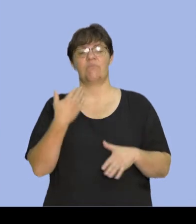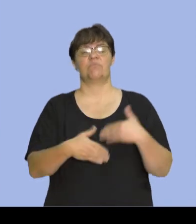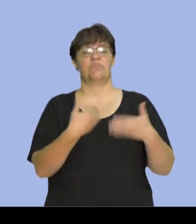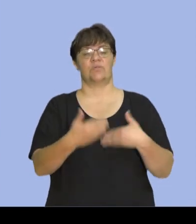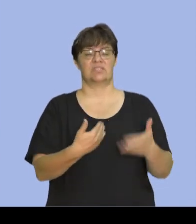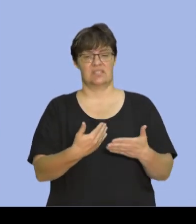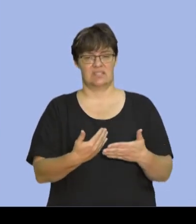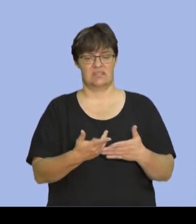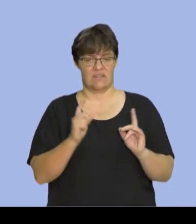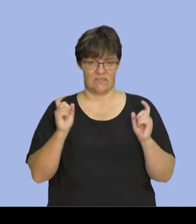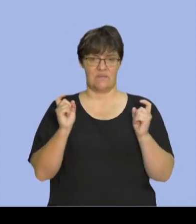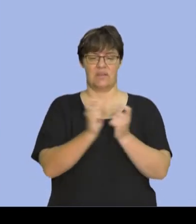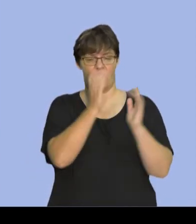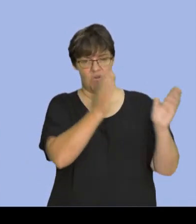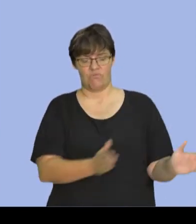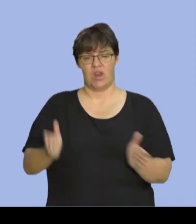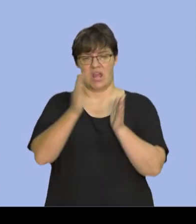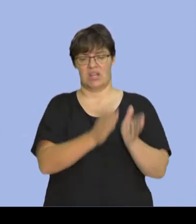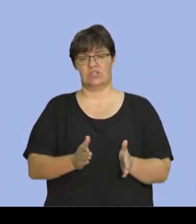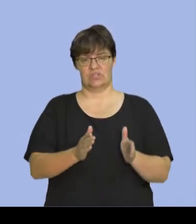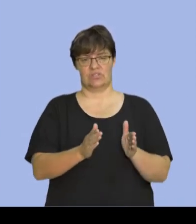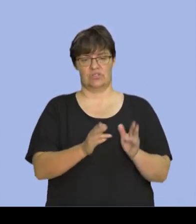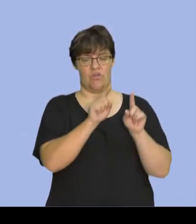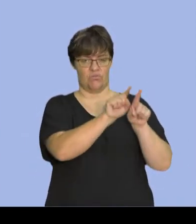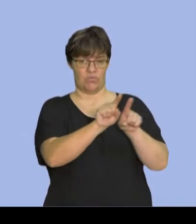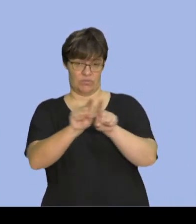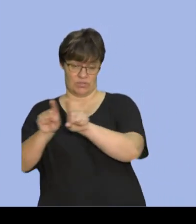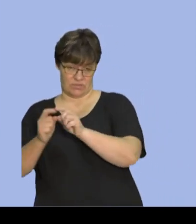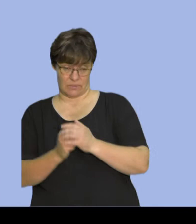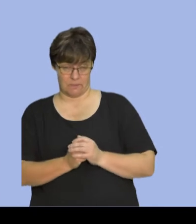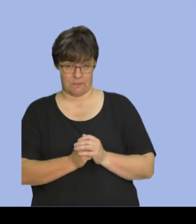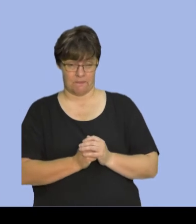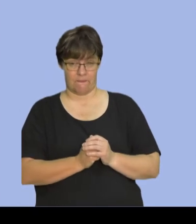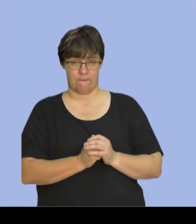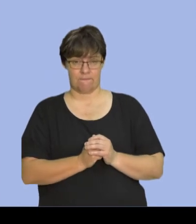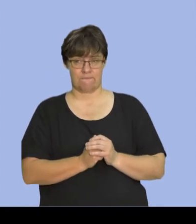of meeting or arranging the chromosomes along the equator.